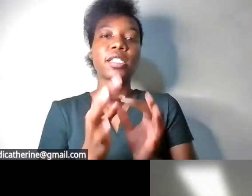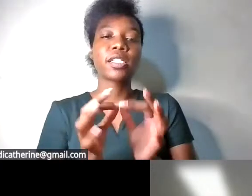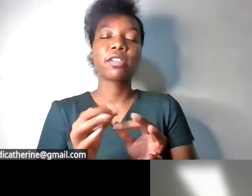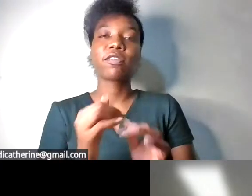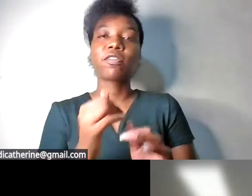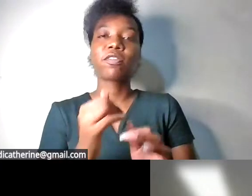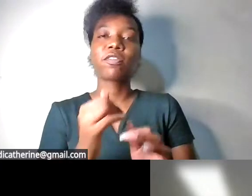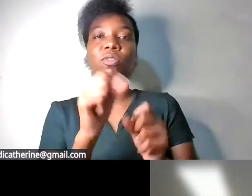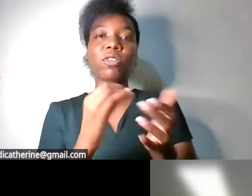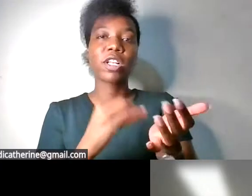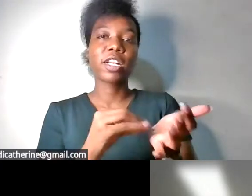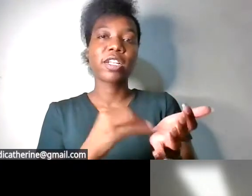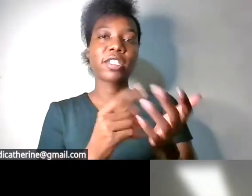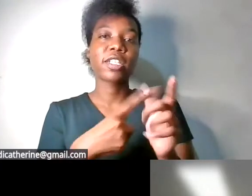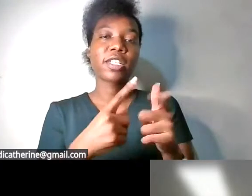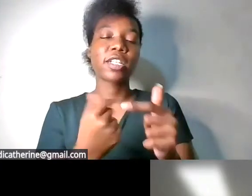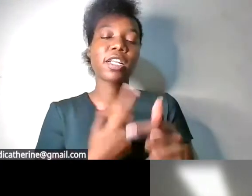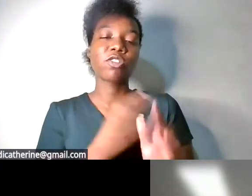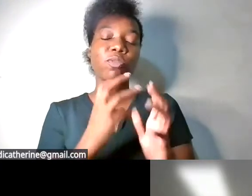get back to you.